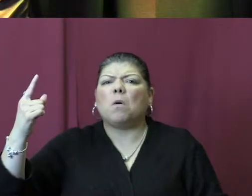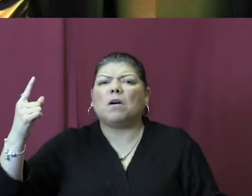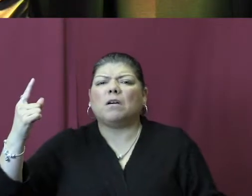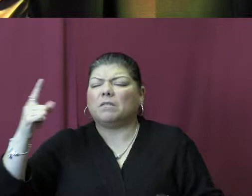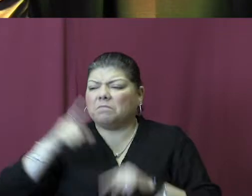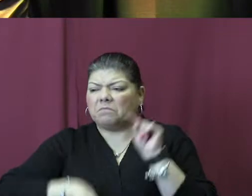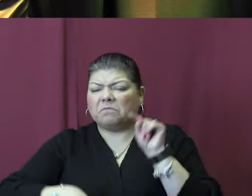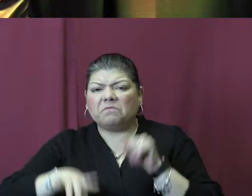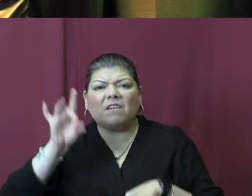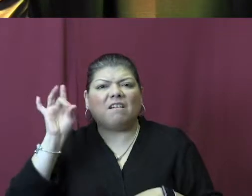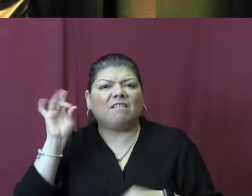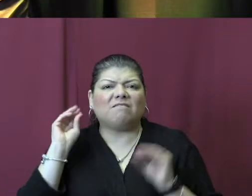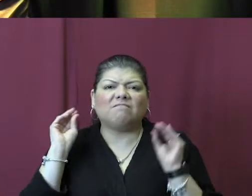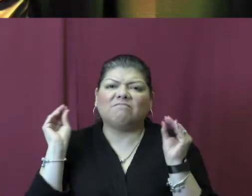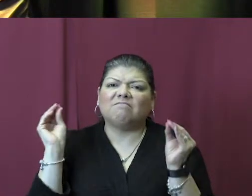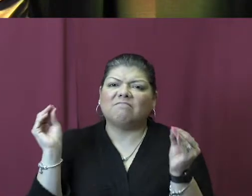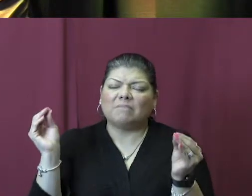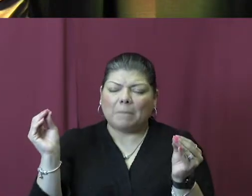nobody.